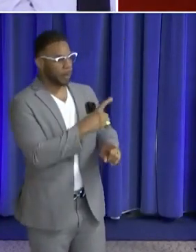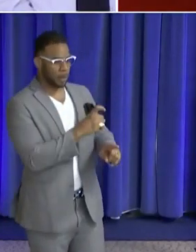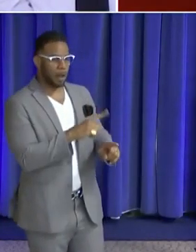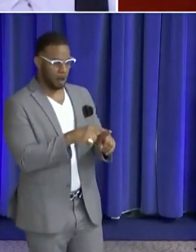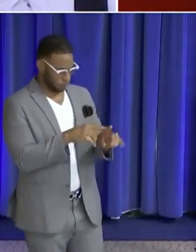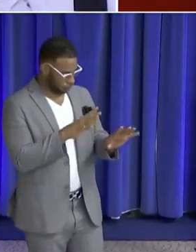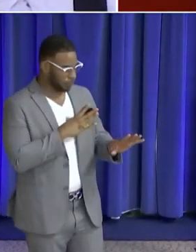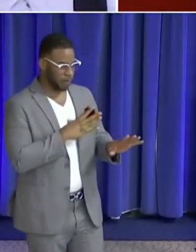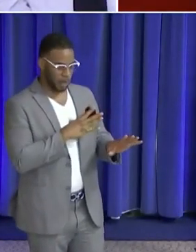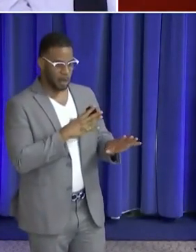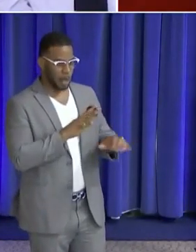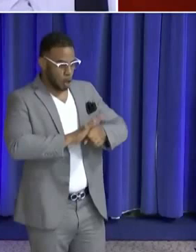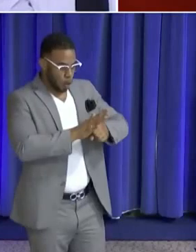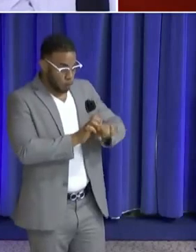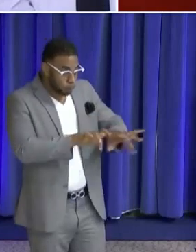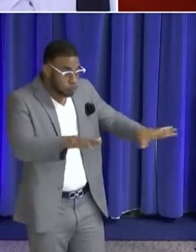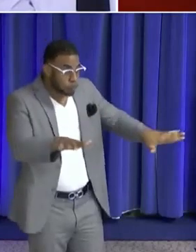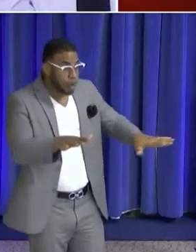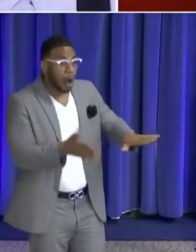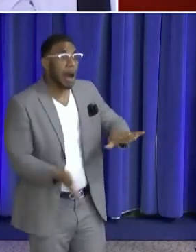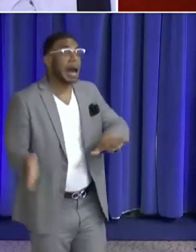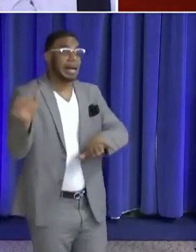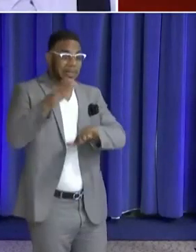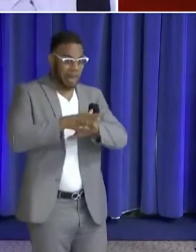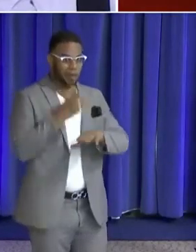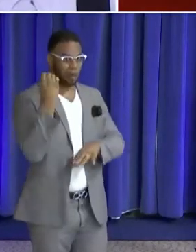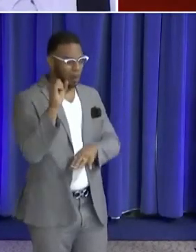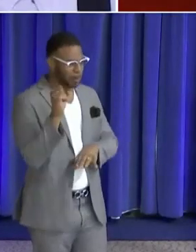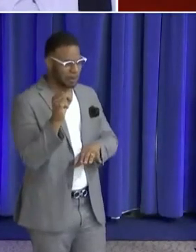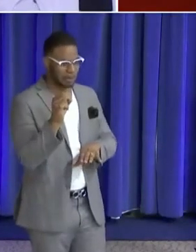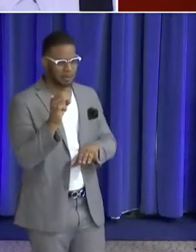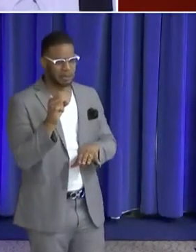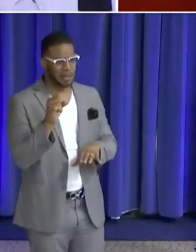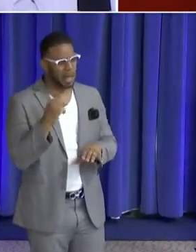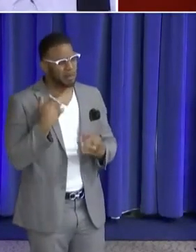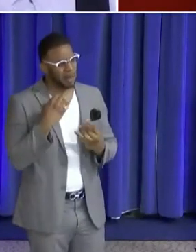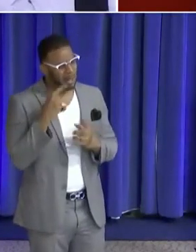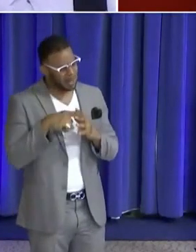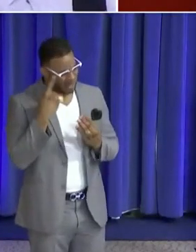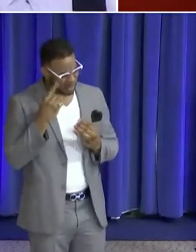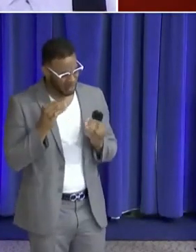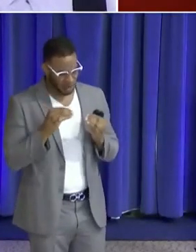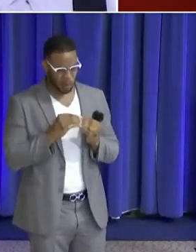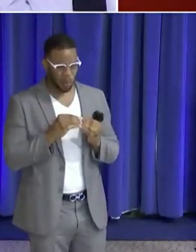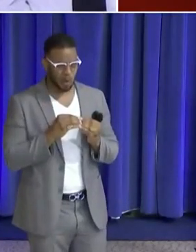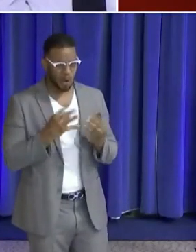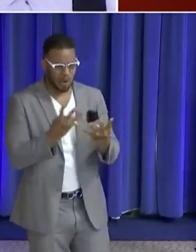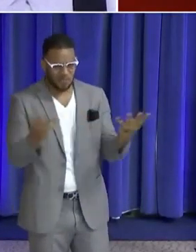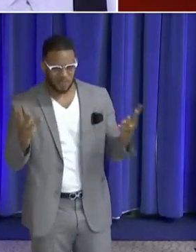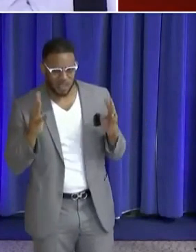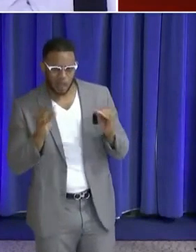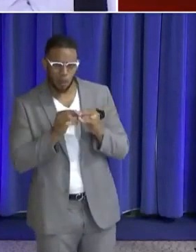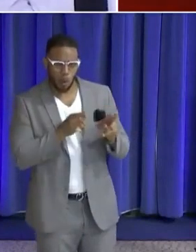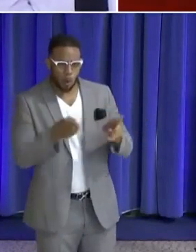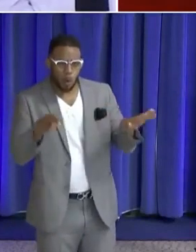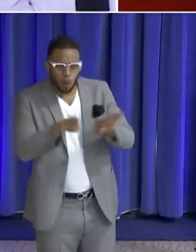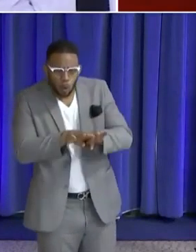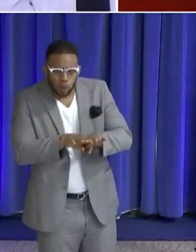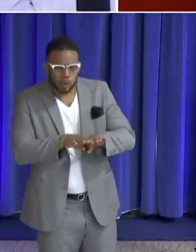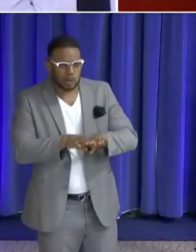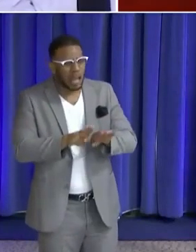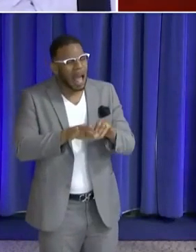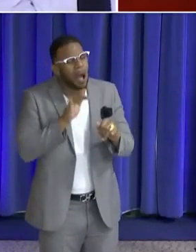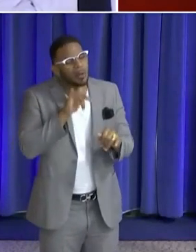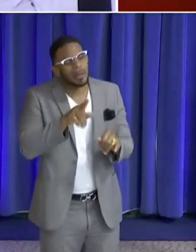top of all of the coronavirus pandemic. I'm starting to think that in this moment, there's more fencing, more road closures. How would